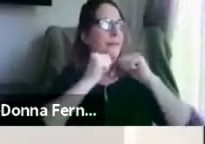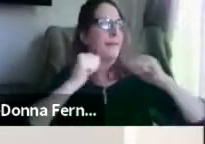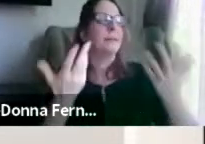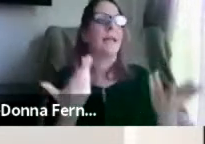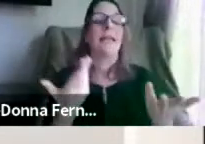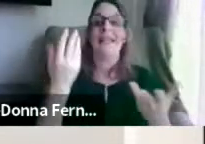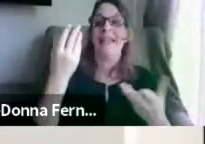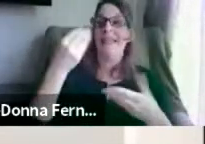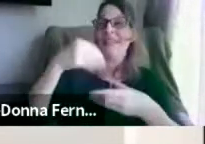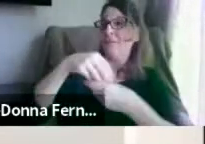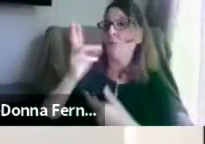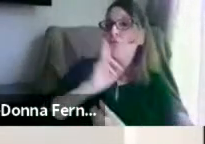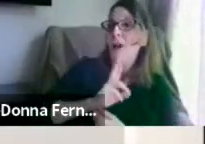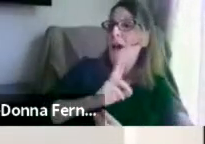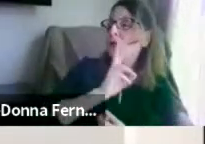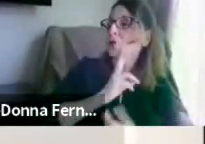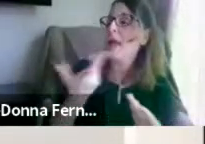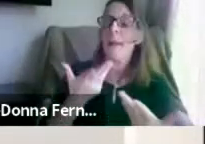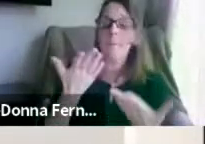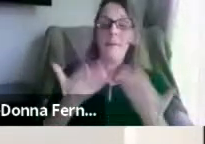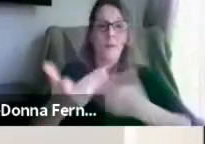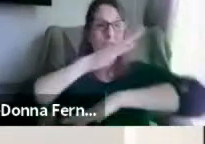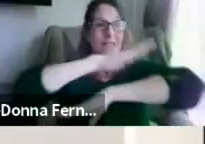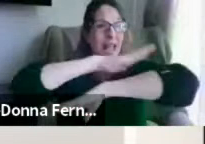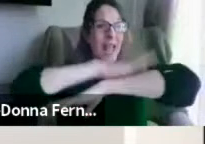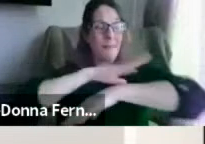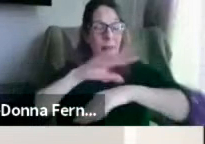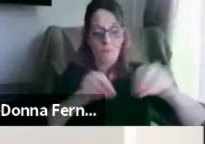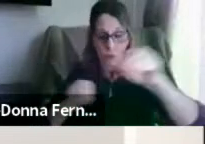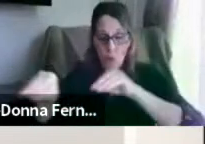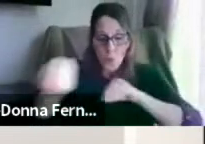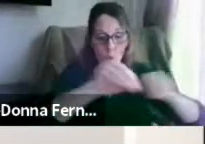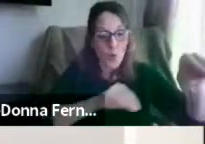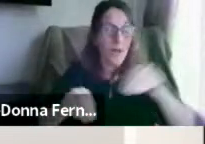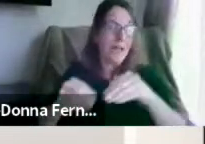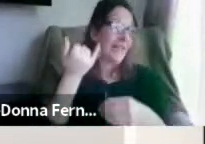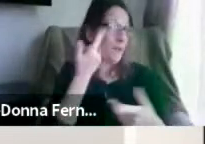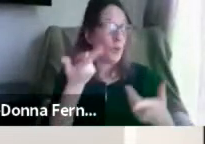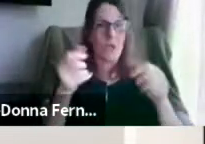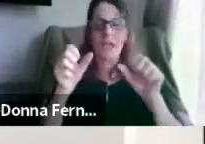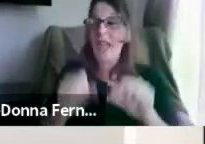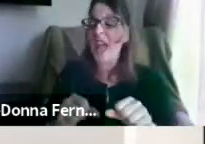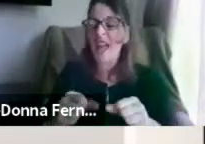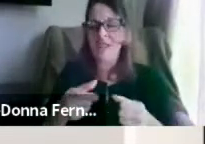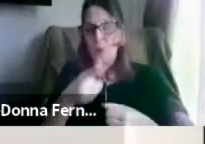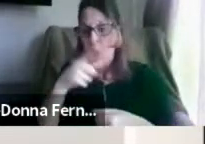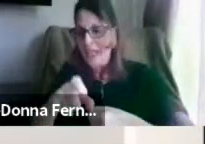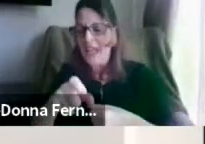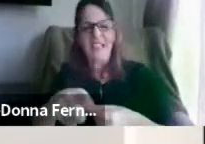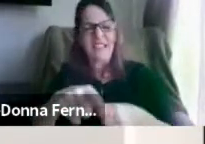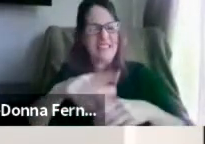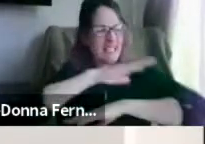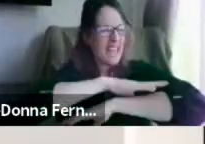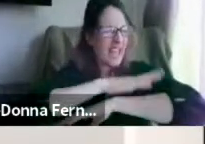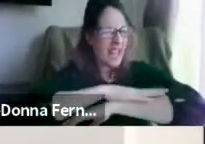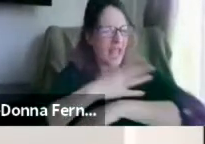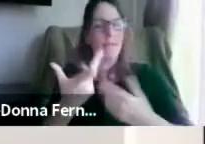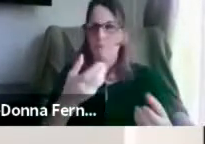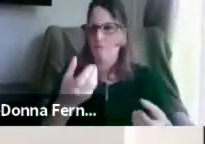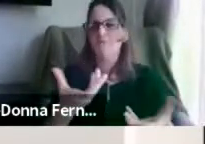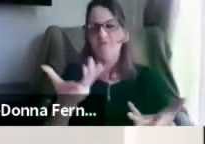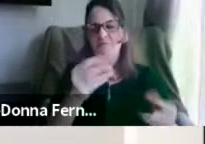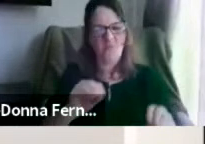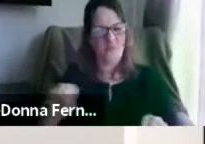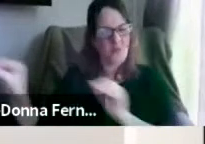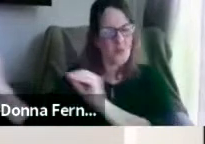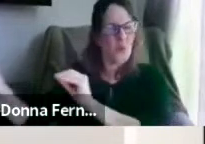a restaurant, situate those tables differently. If you can, remove the extra tables because it looks a little more